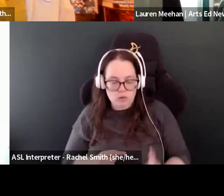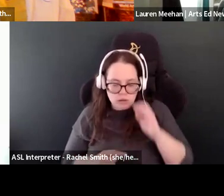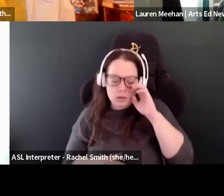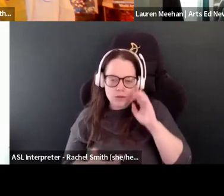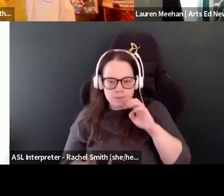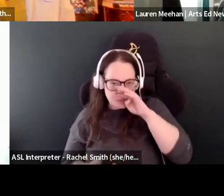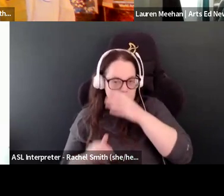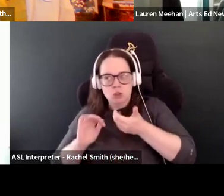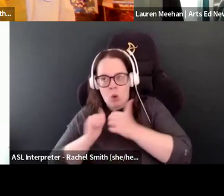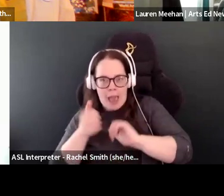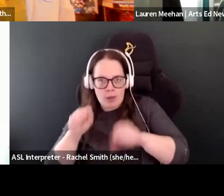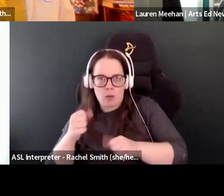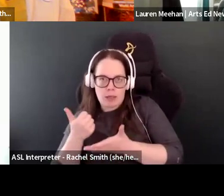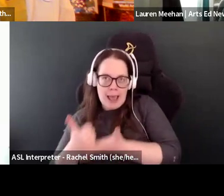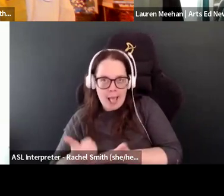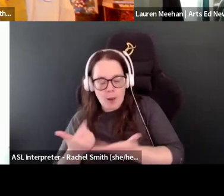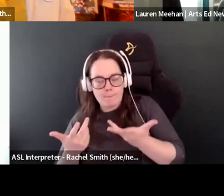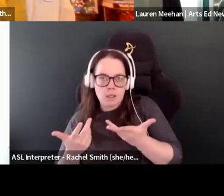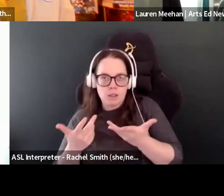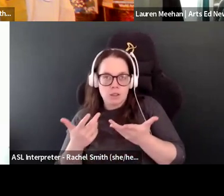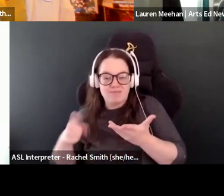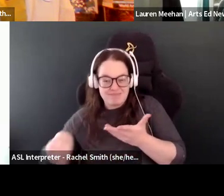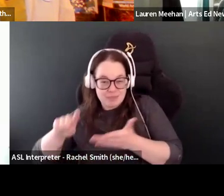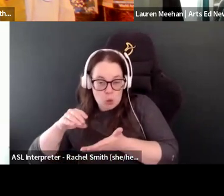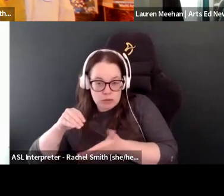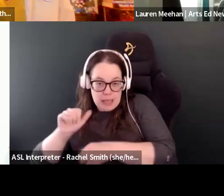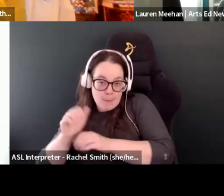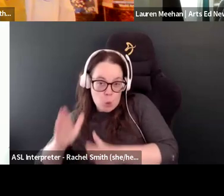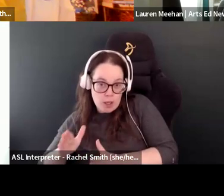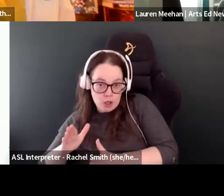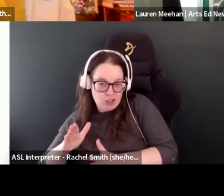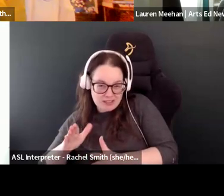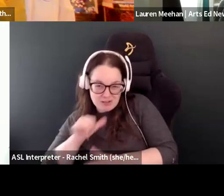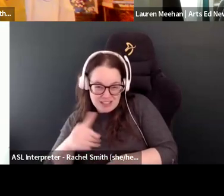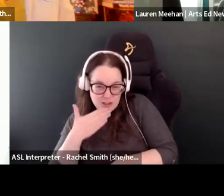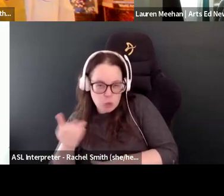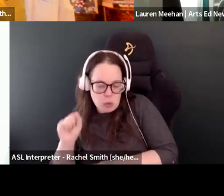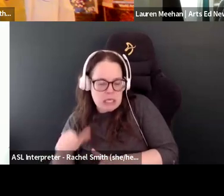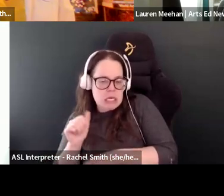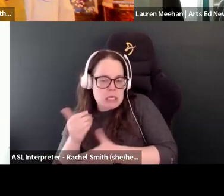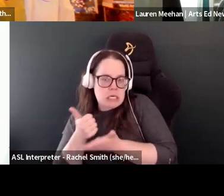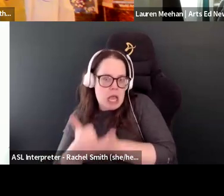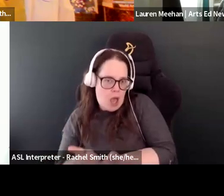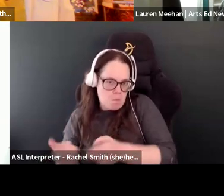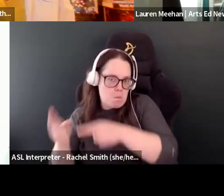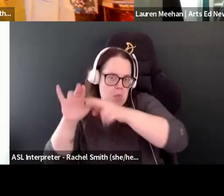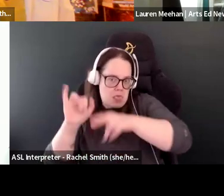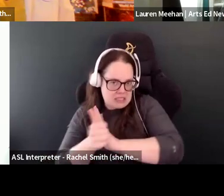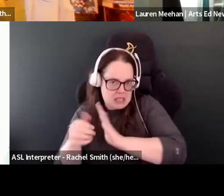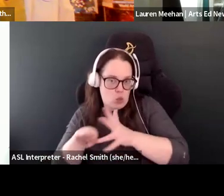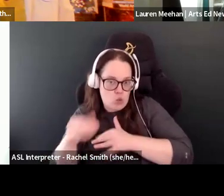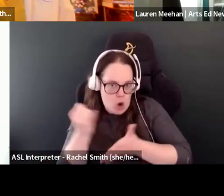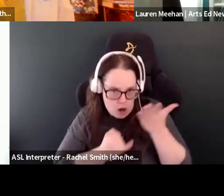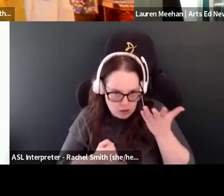are lacking in the workplace. So it's not always about the money, and I think 90% of the time, advocacy is about